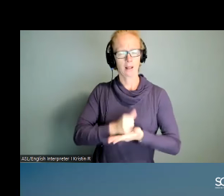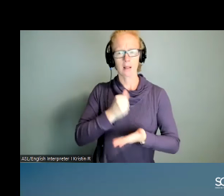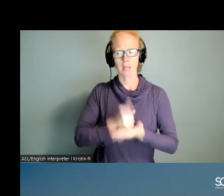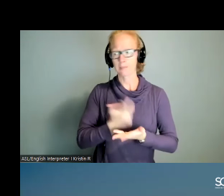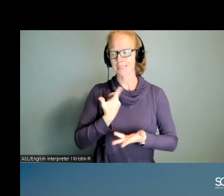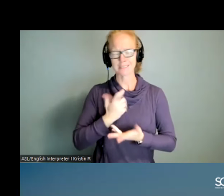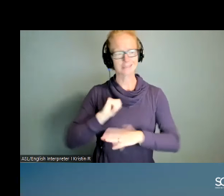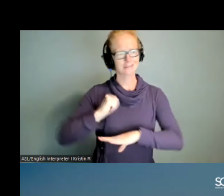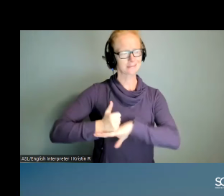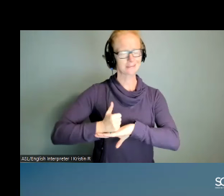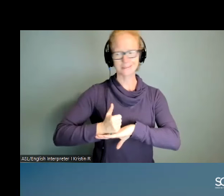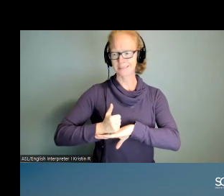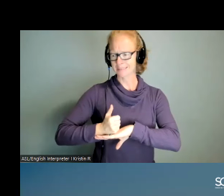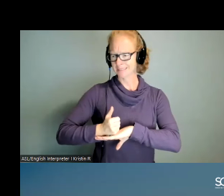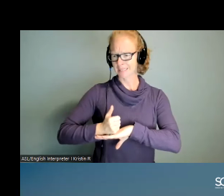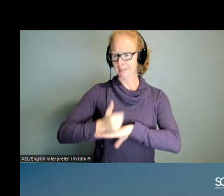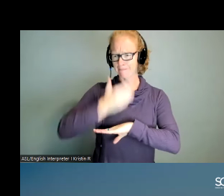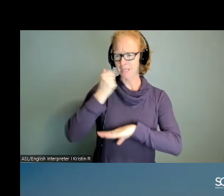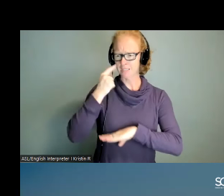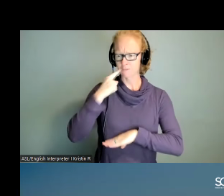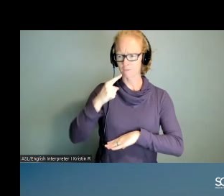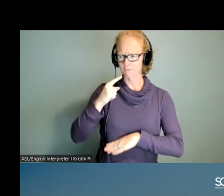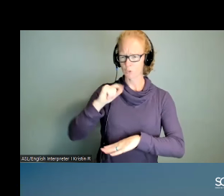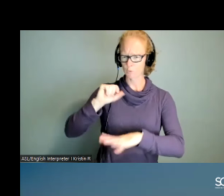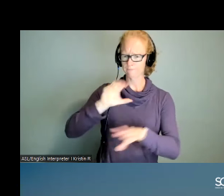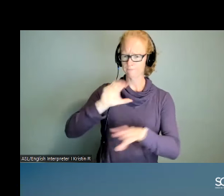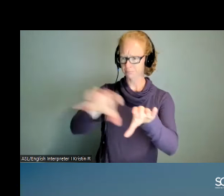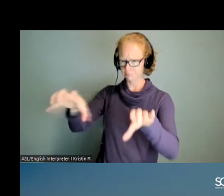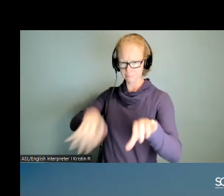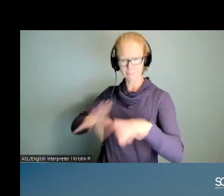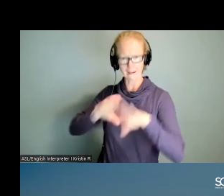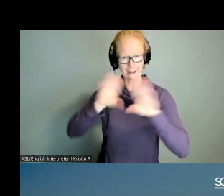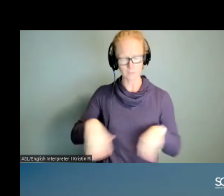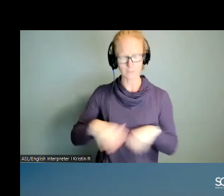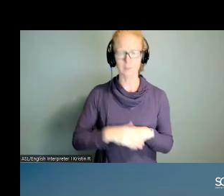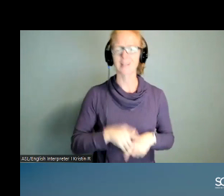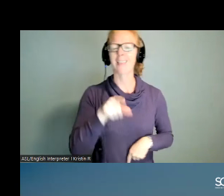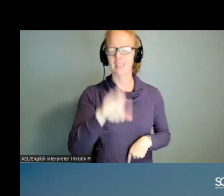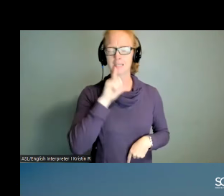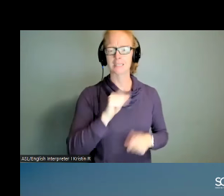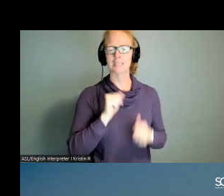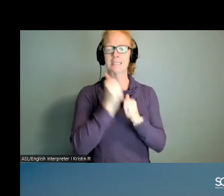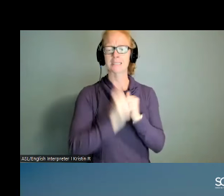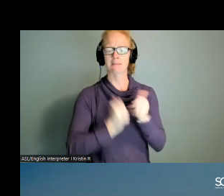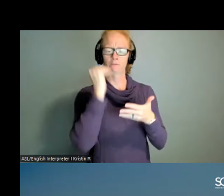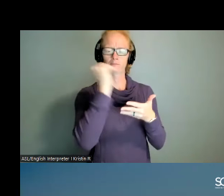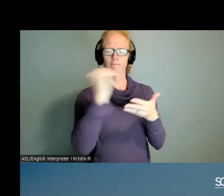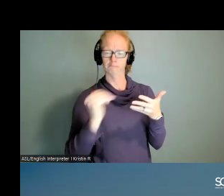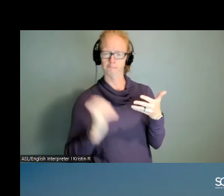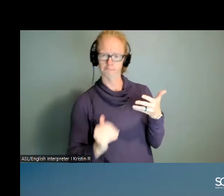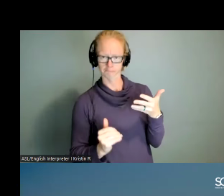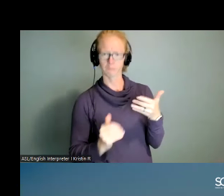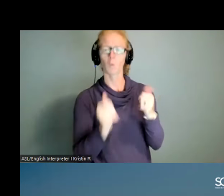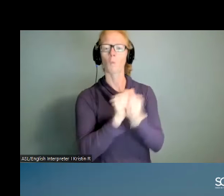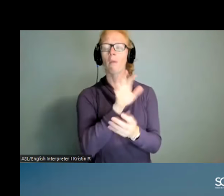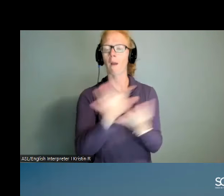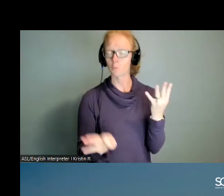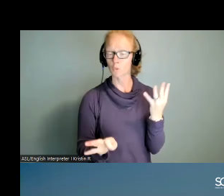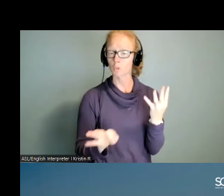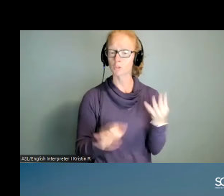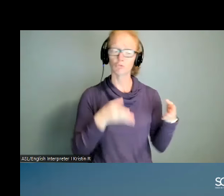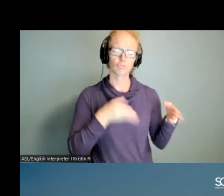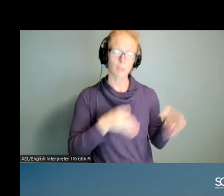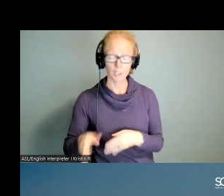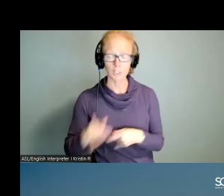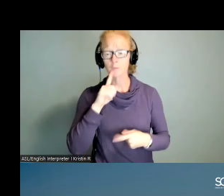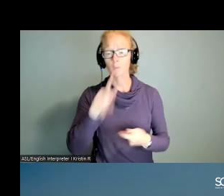the site can be reused for housing. Like I said, the toolkit provides a step-by-step guide, complete with options and strategies for jurisdictions